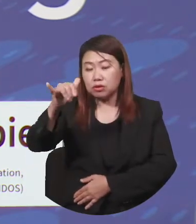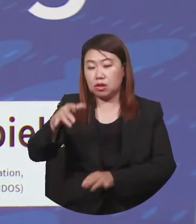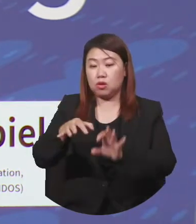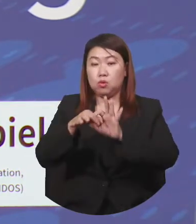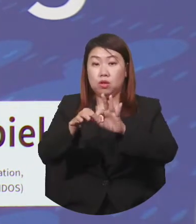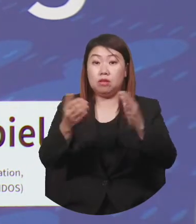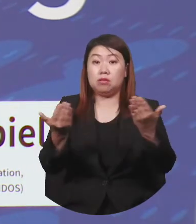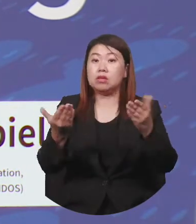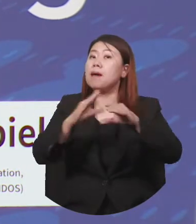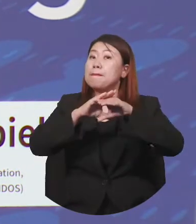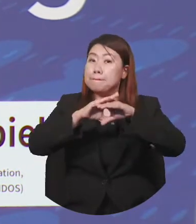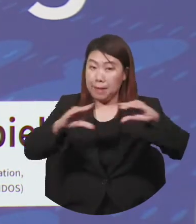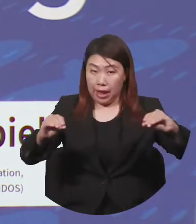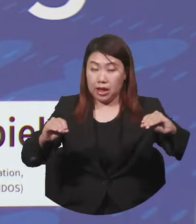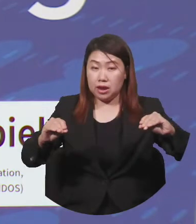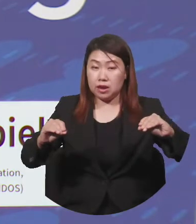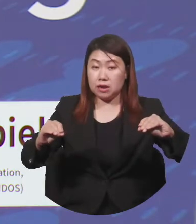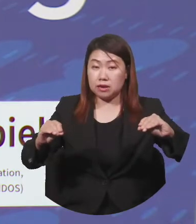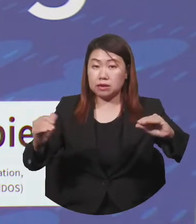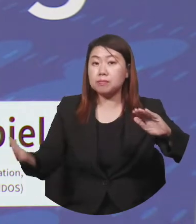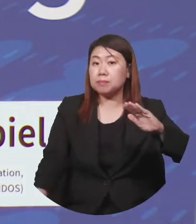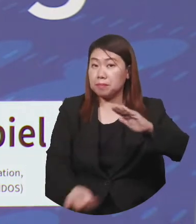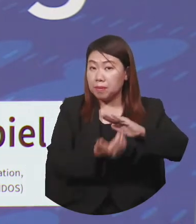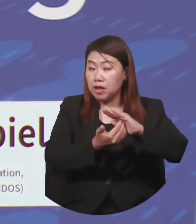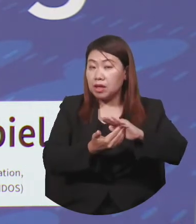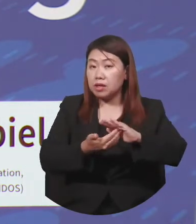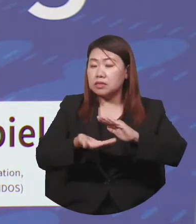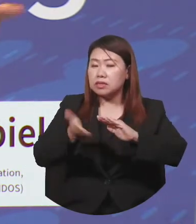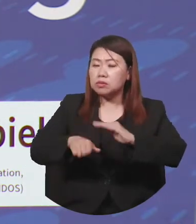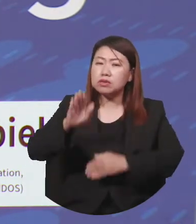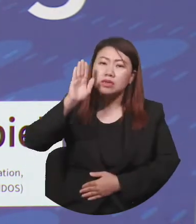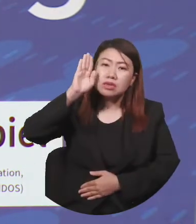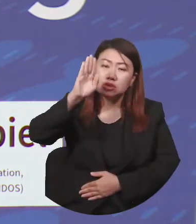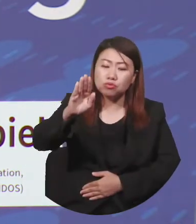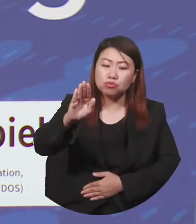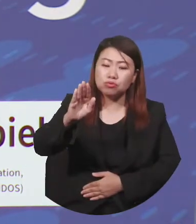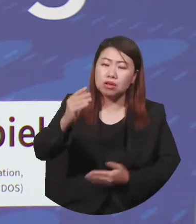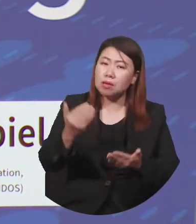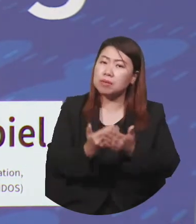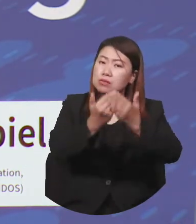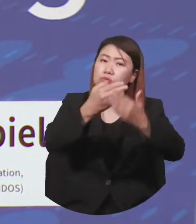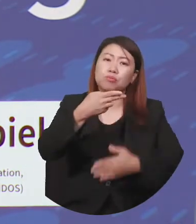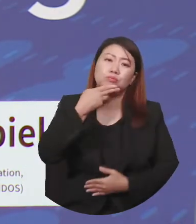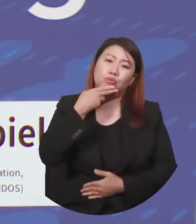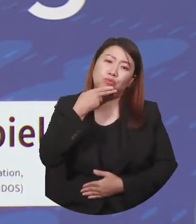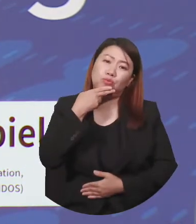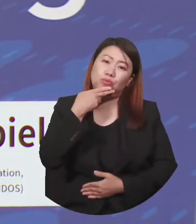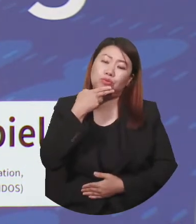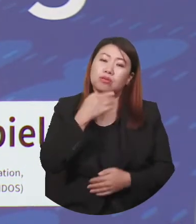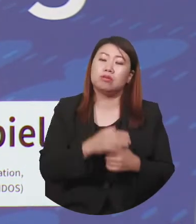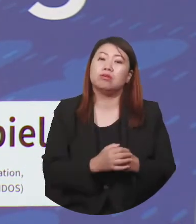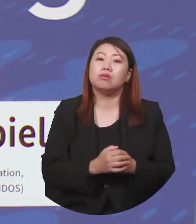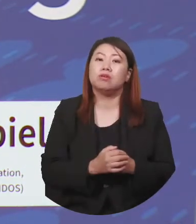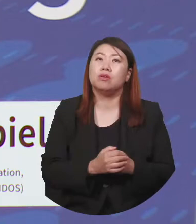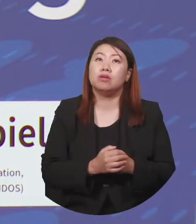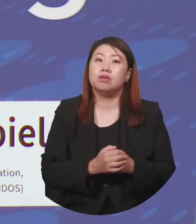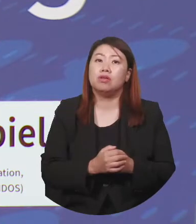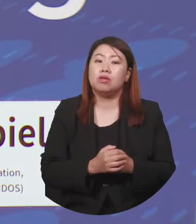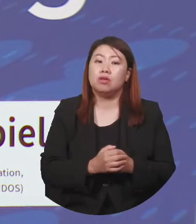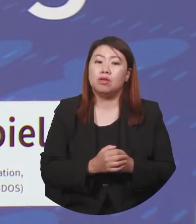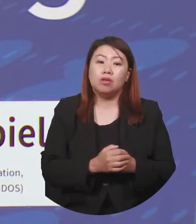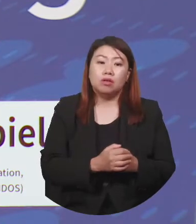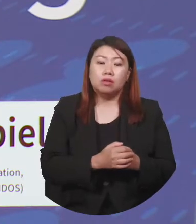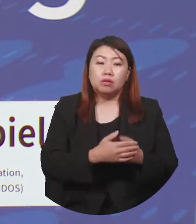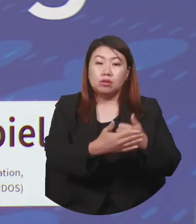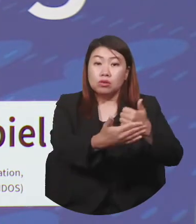But it would be already helpful, I think, for everybody, including recipient countries, if you would have a